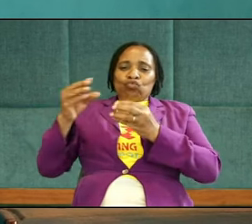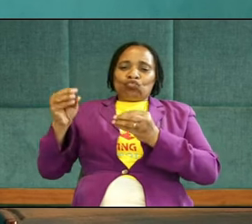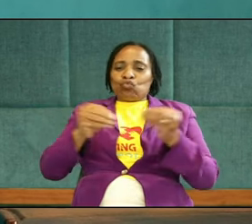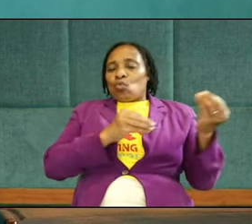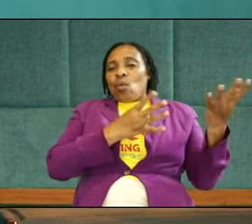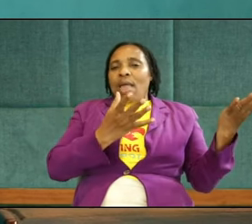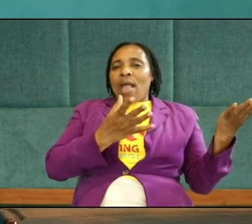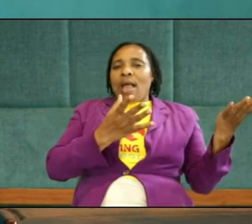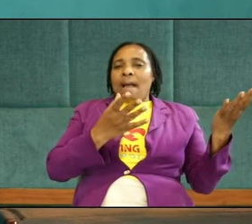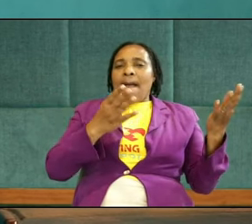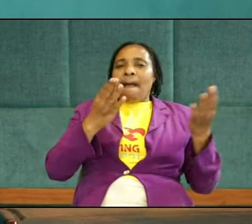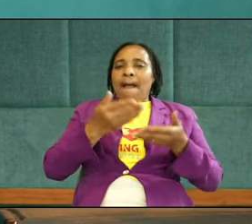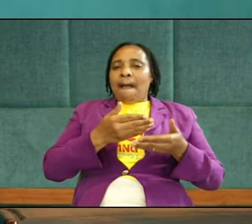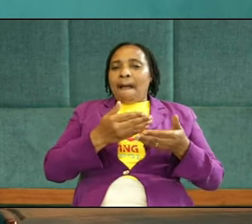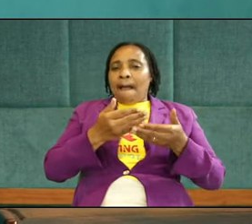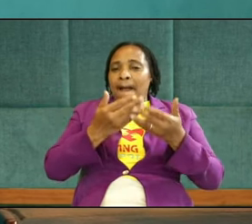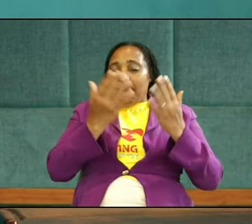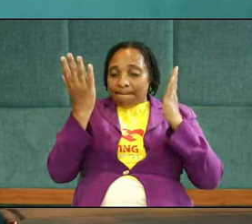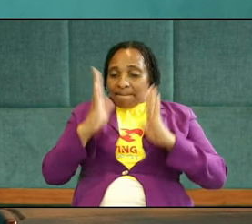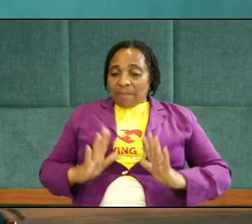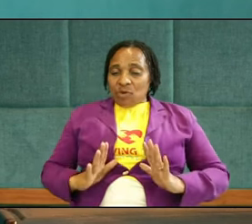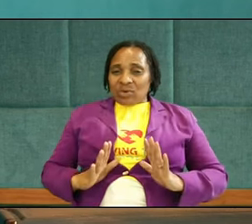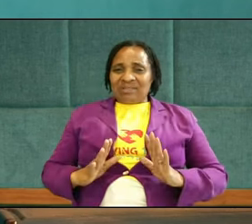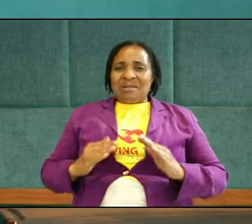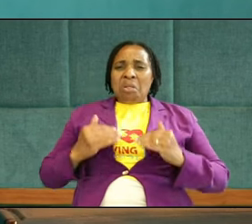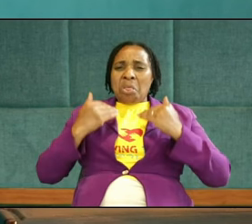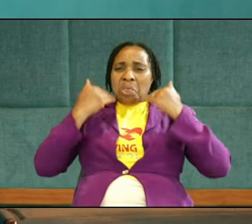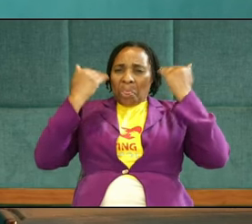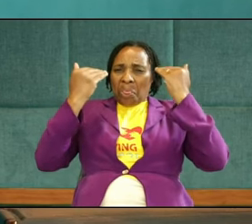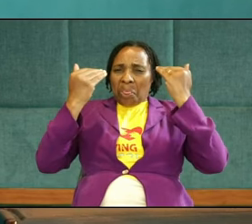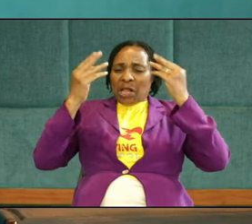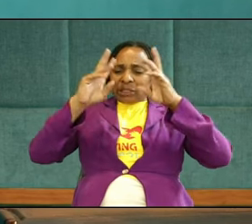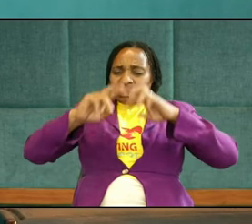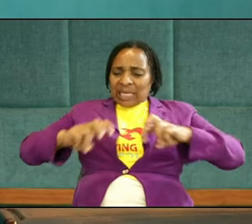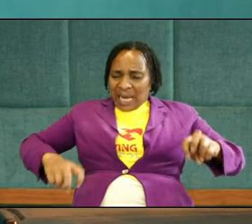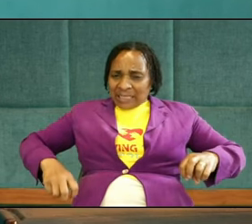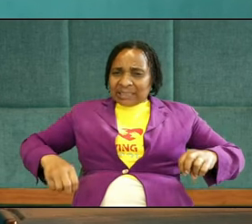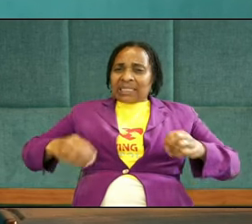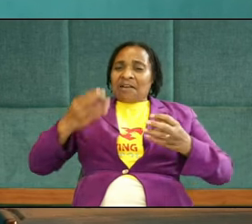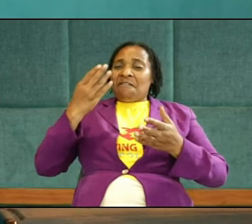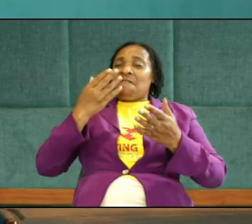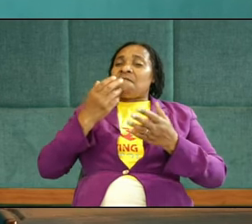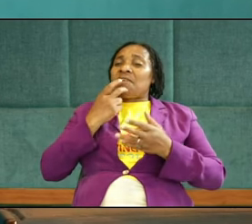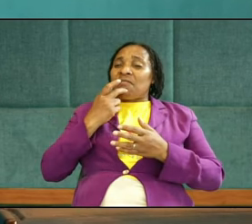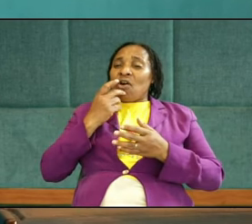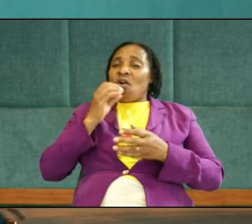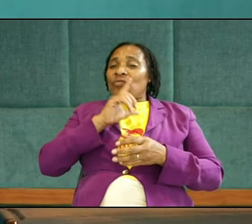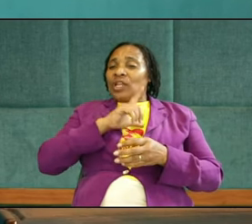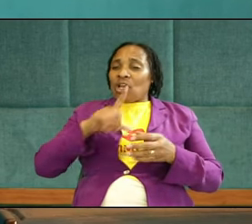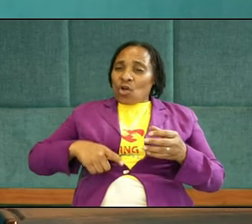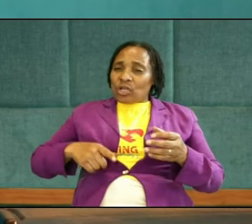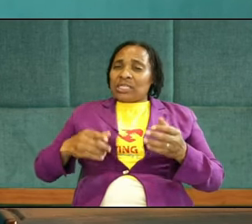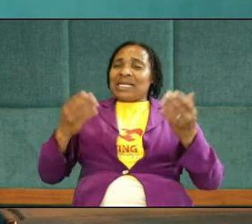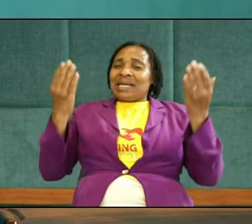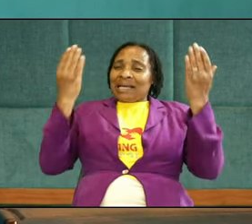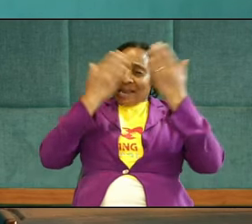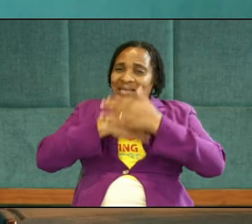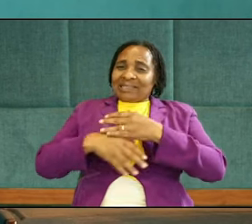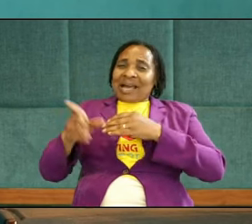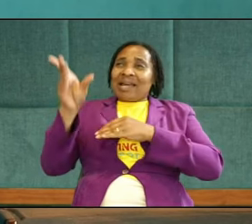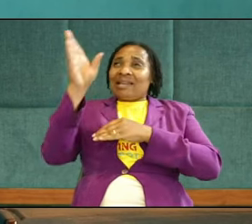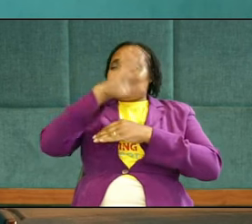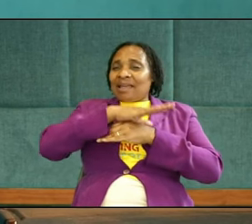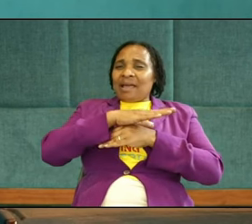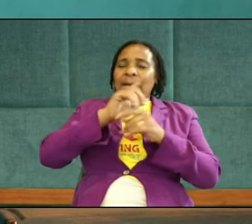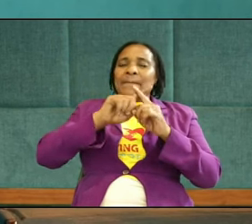Babylon. In his distress, he sought the favor of the Lord, prayed day and night, until one day the Lord was